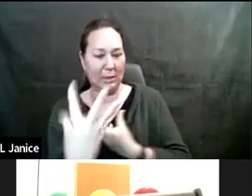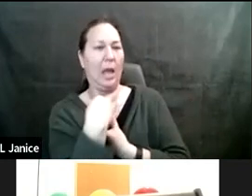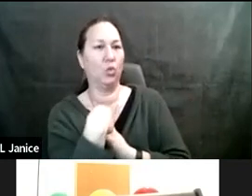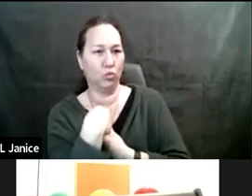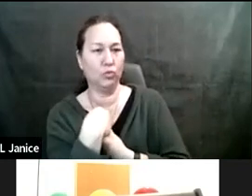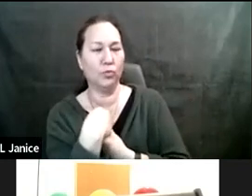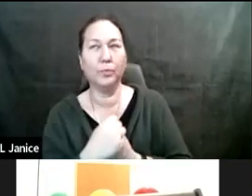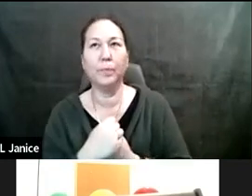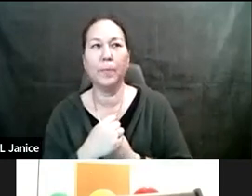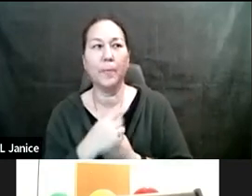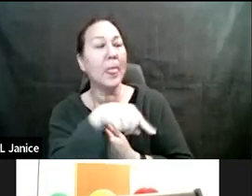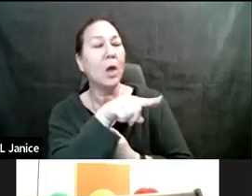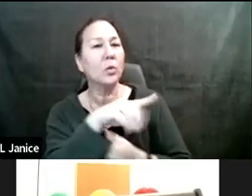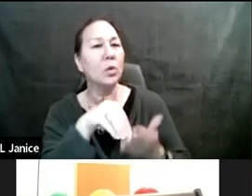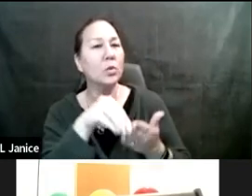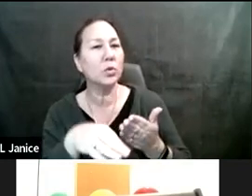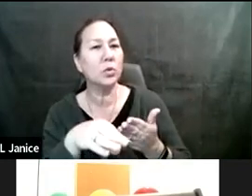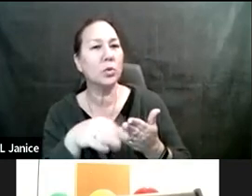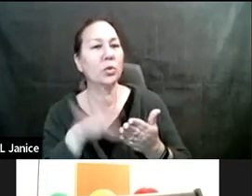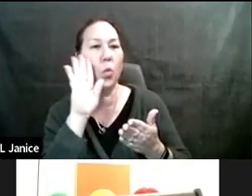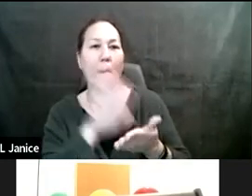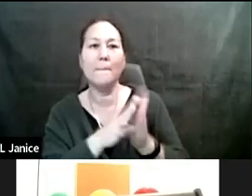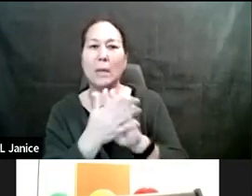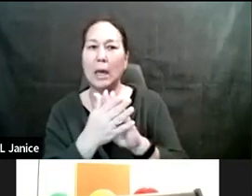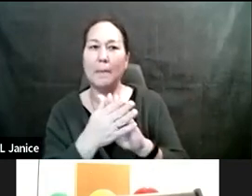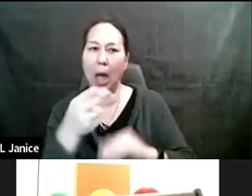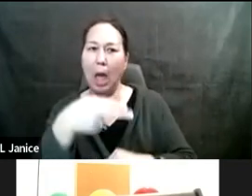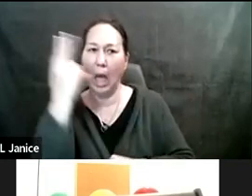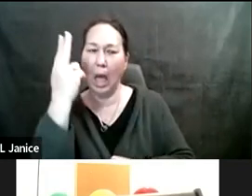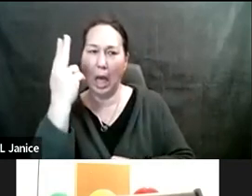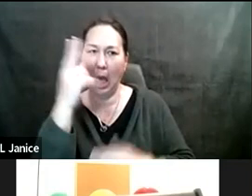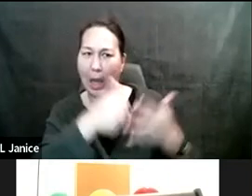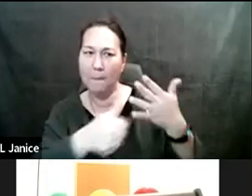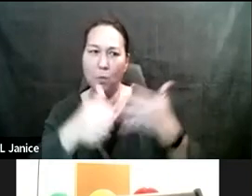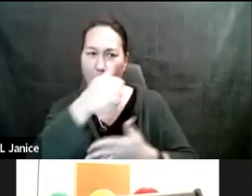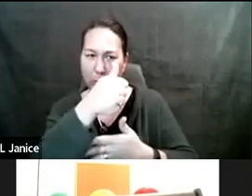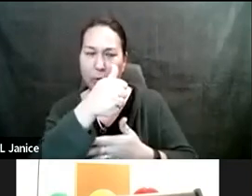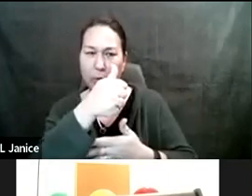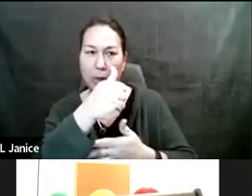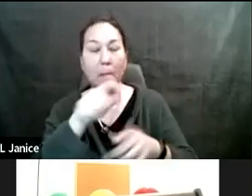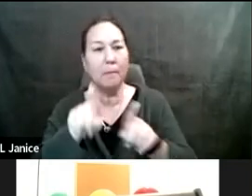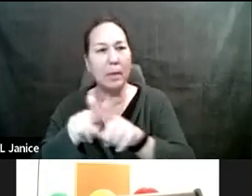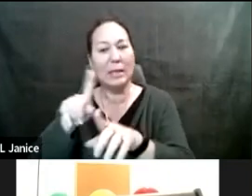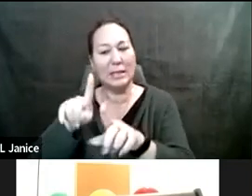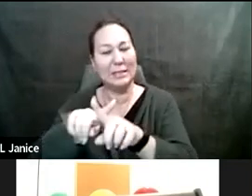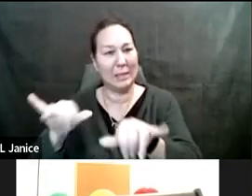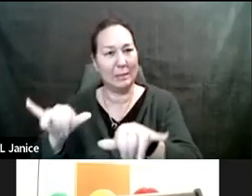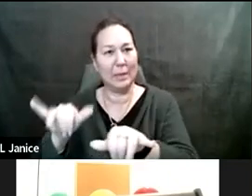those um those students will be high priority as well as our economically disadvantaged